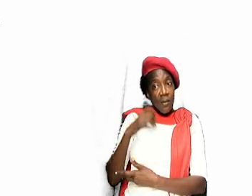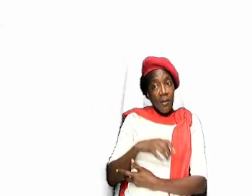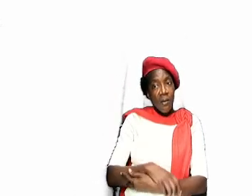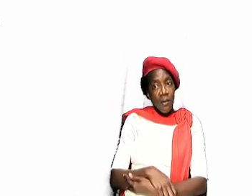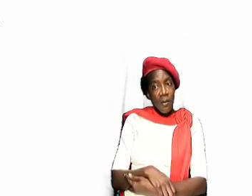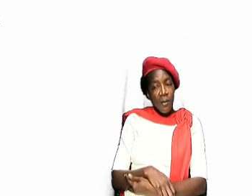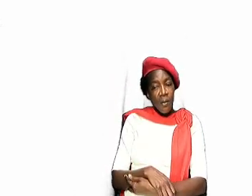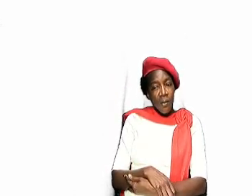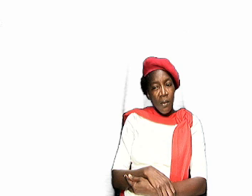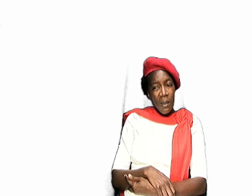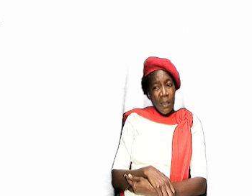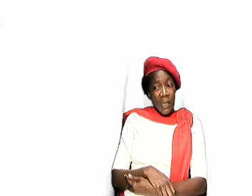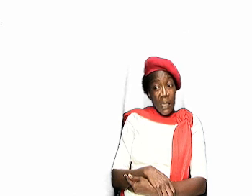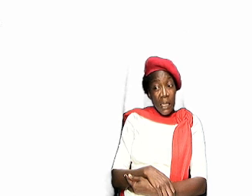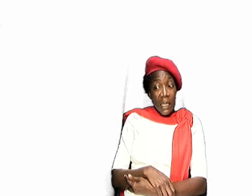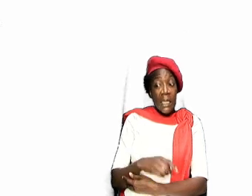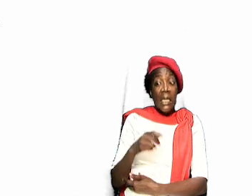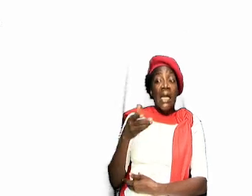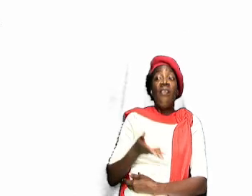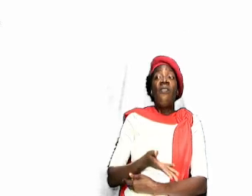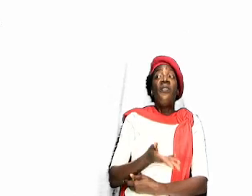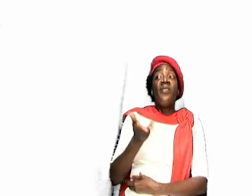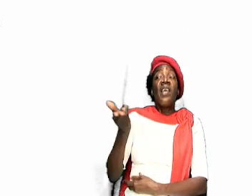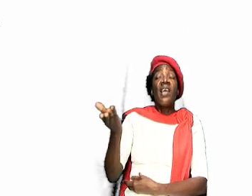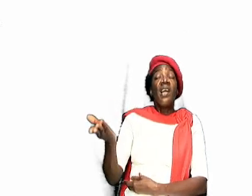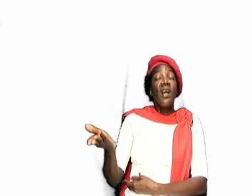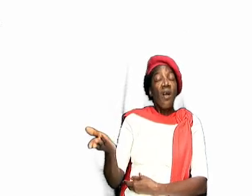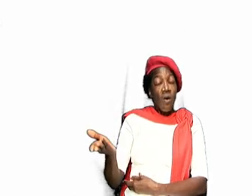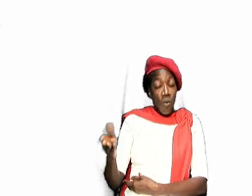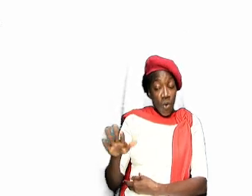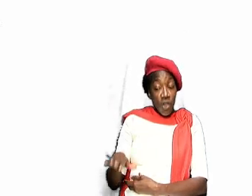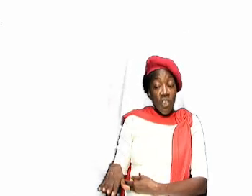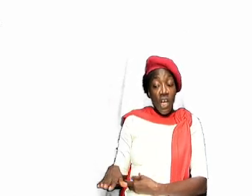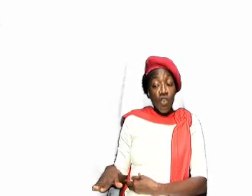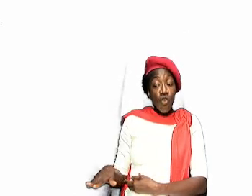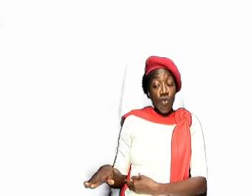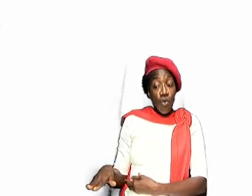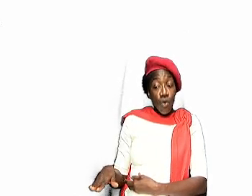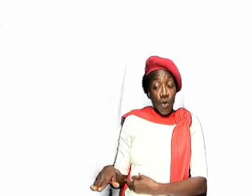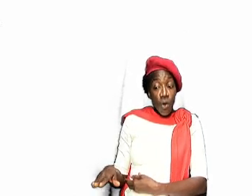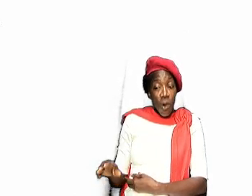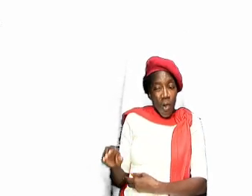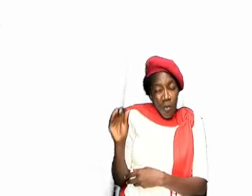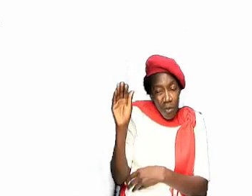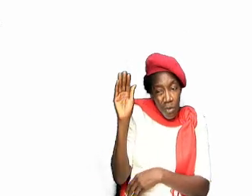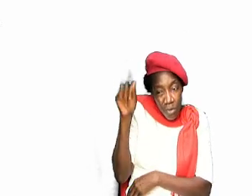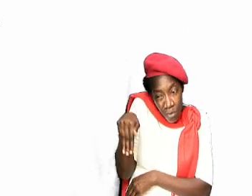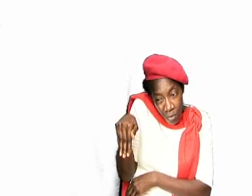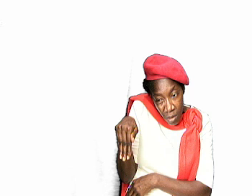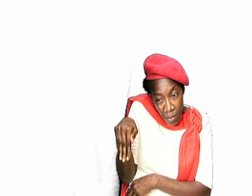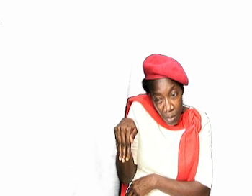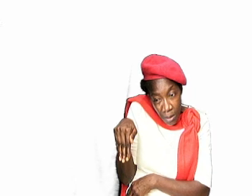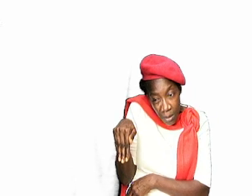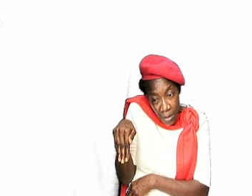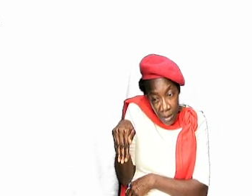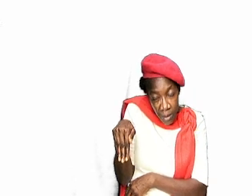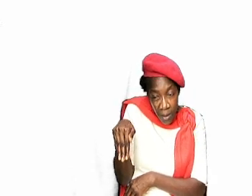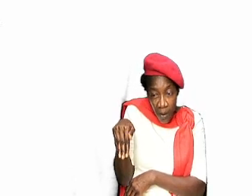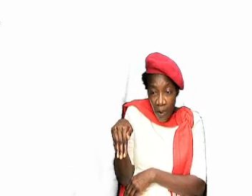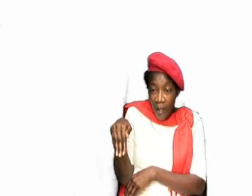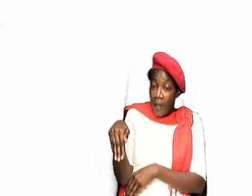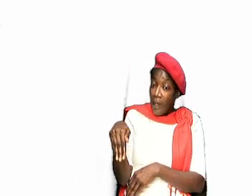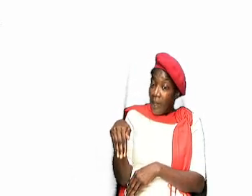So David discovered indeed that there was a son of Jonathan who was crippled at the age of